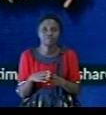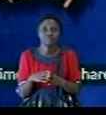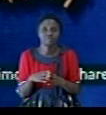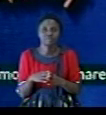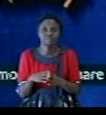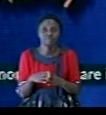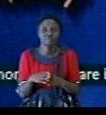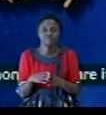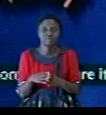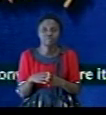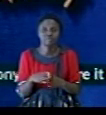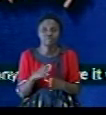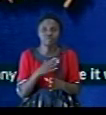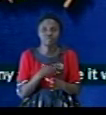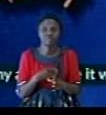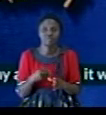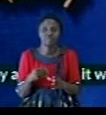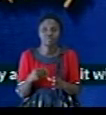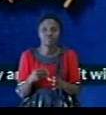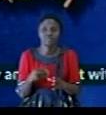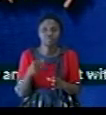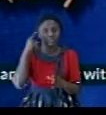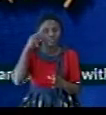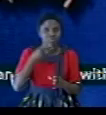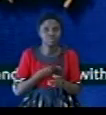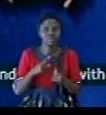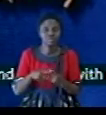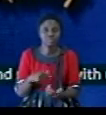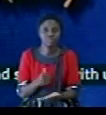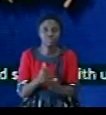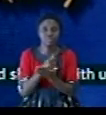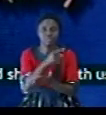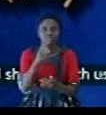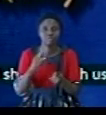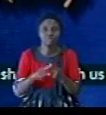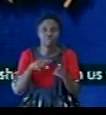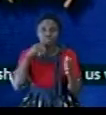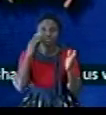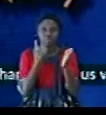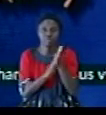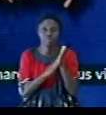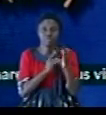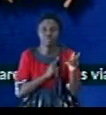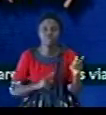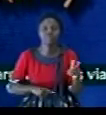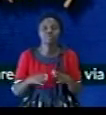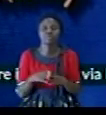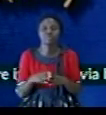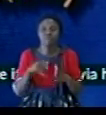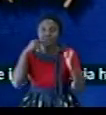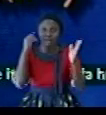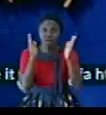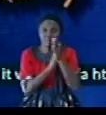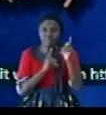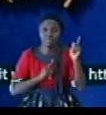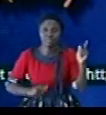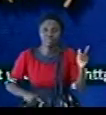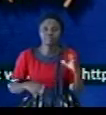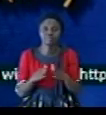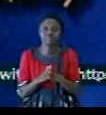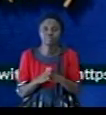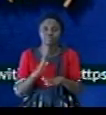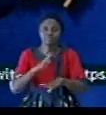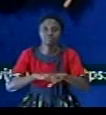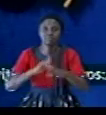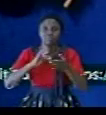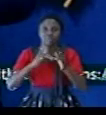and upload for us to help you praise the Lord from here. Praise the Lord. online